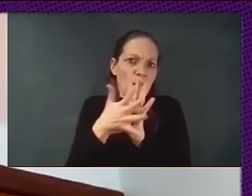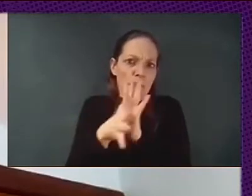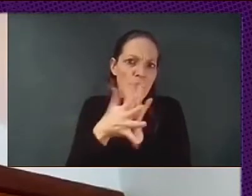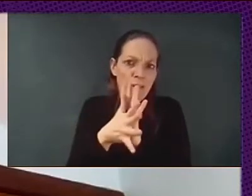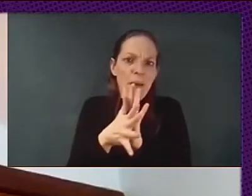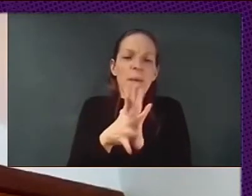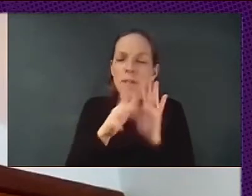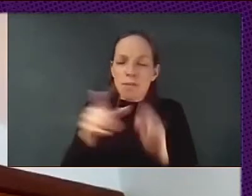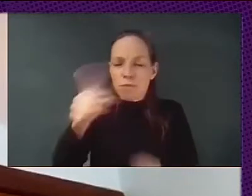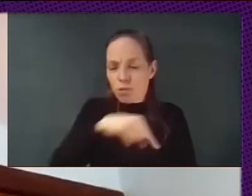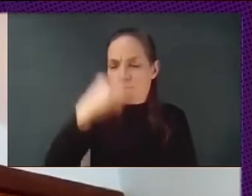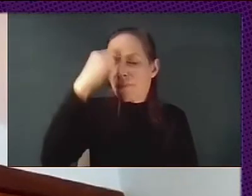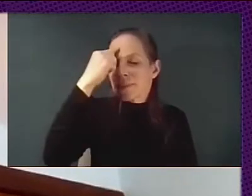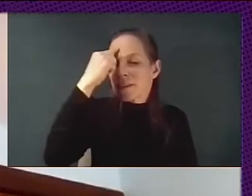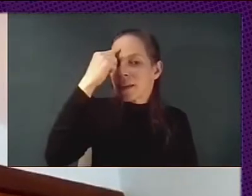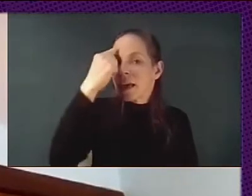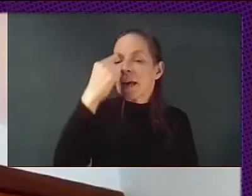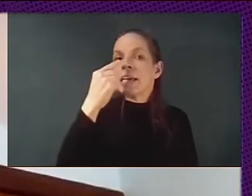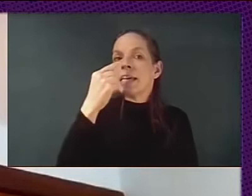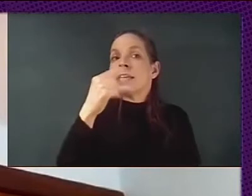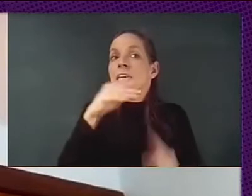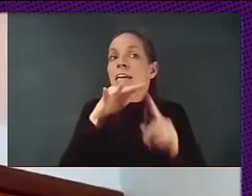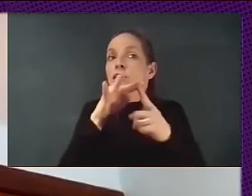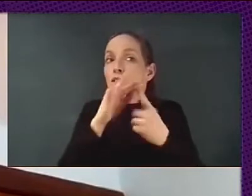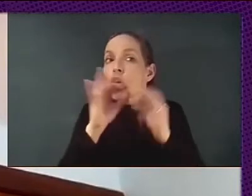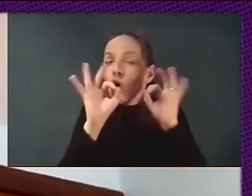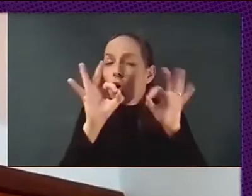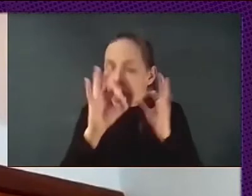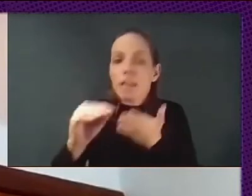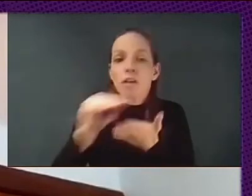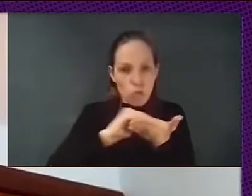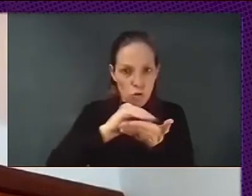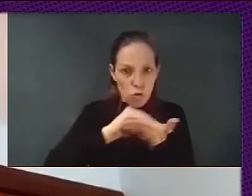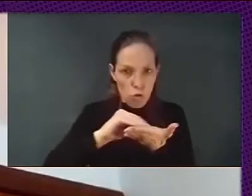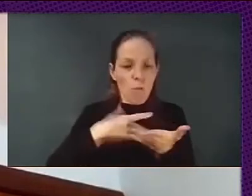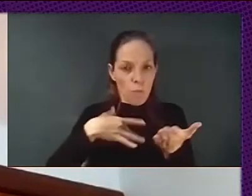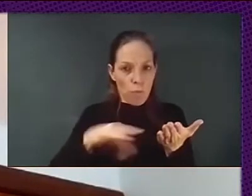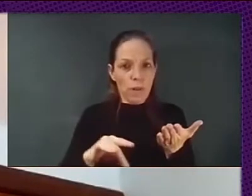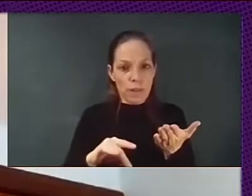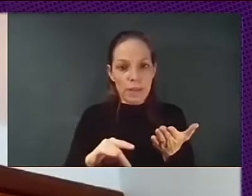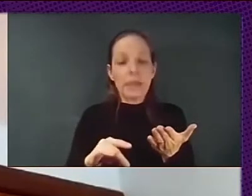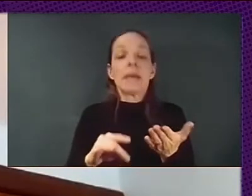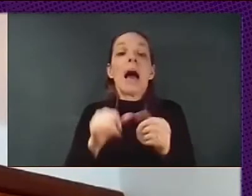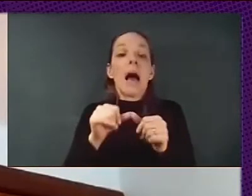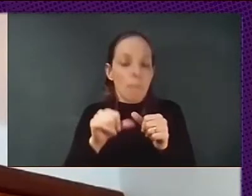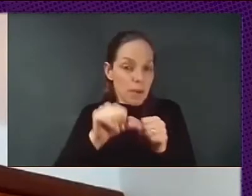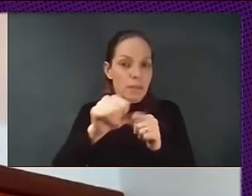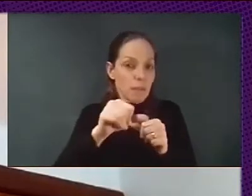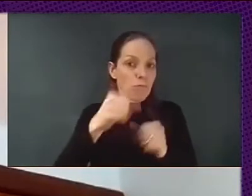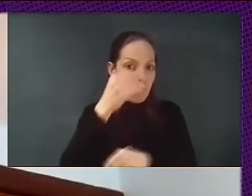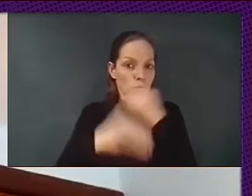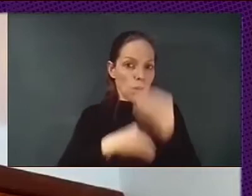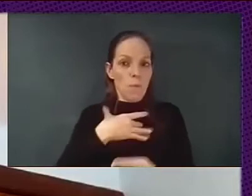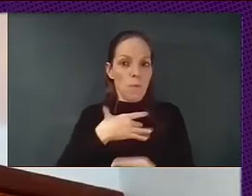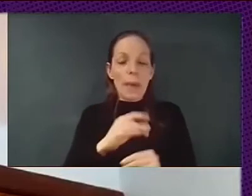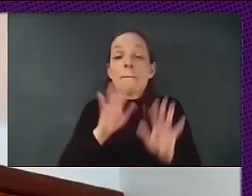solutions that we can work on and build upon right now, but we have to put also the issue